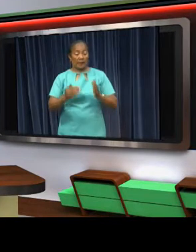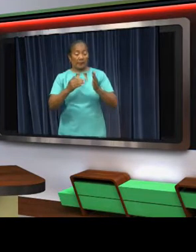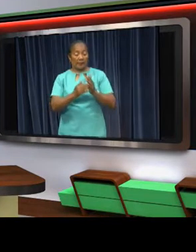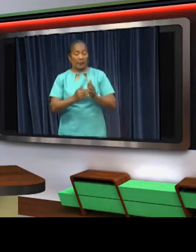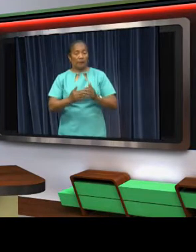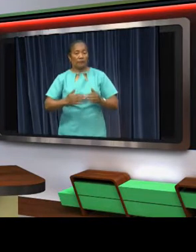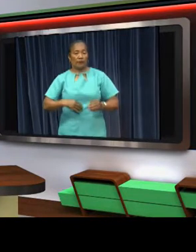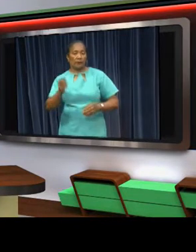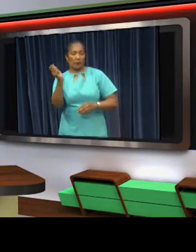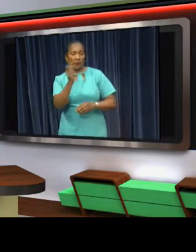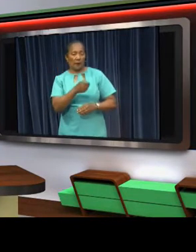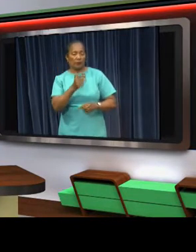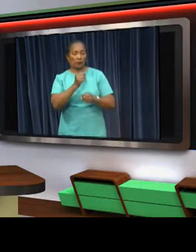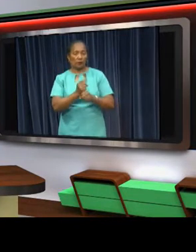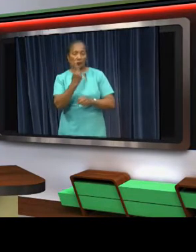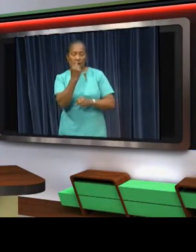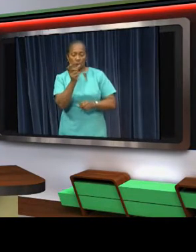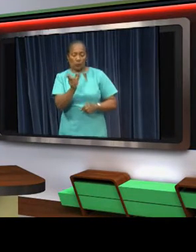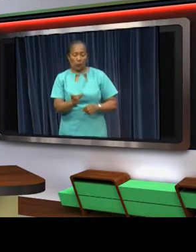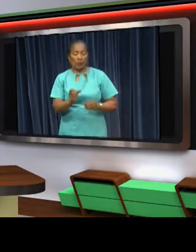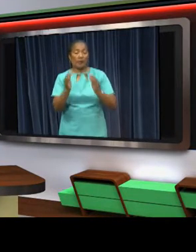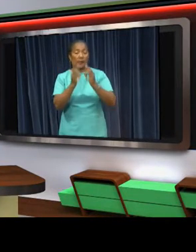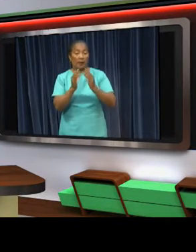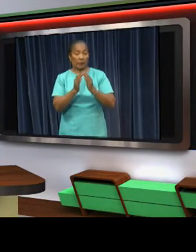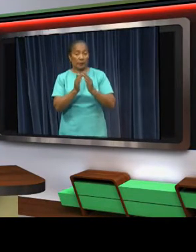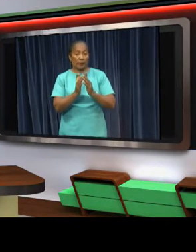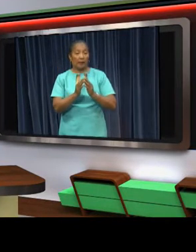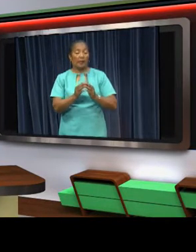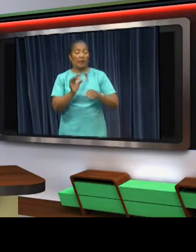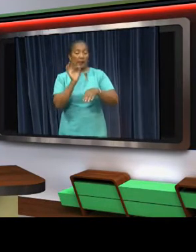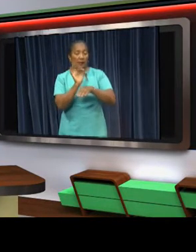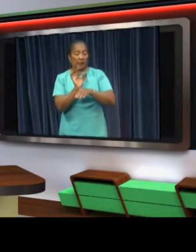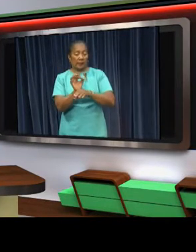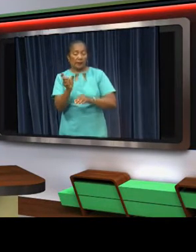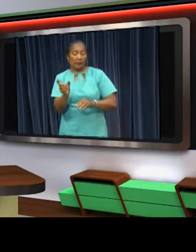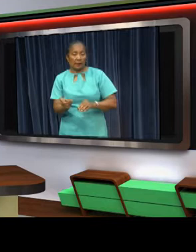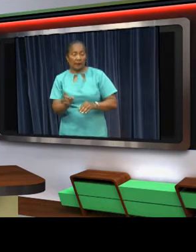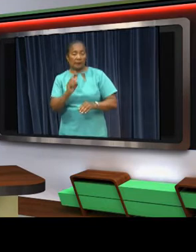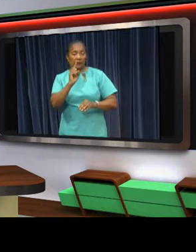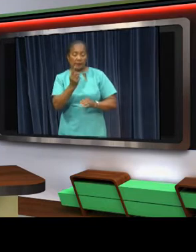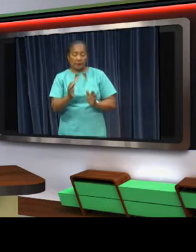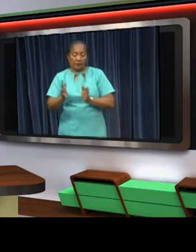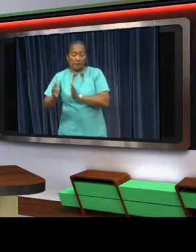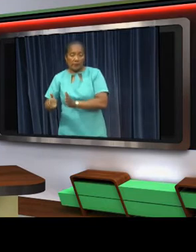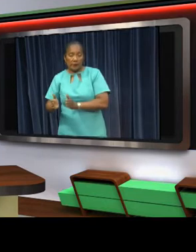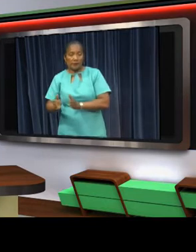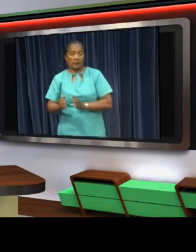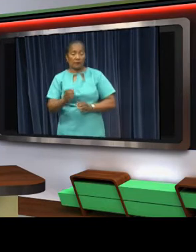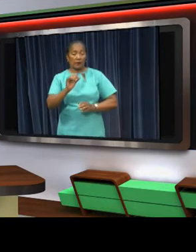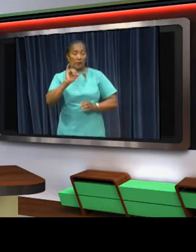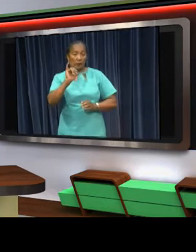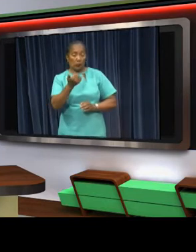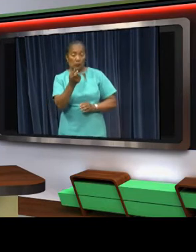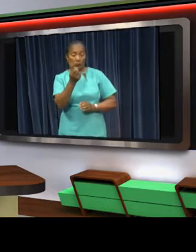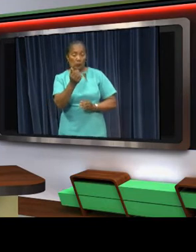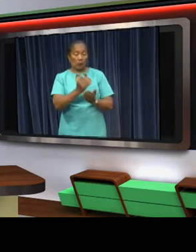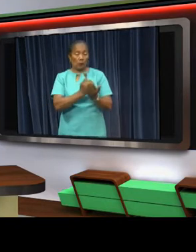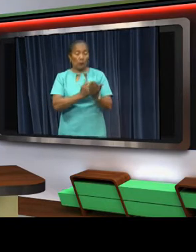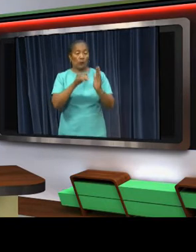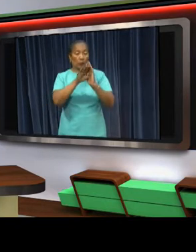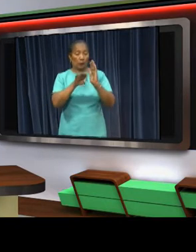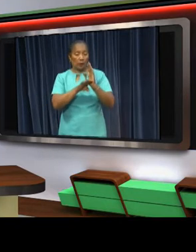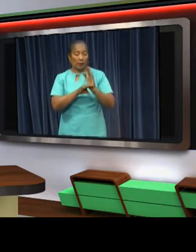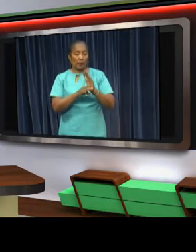At the end of the month and in the first week of April, teachers will see the first phase of the